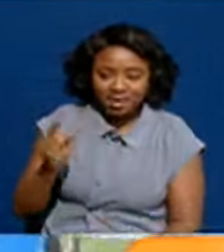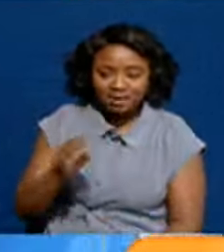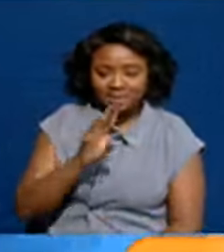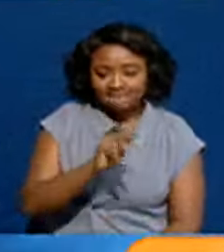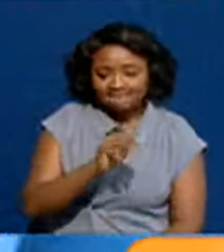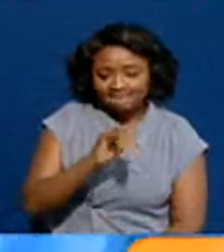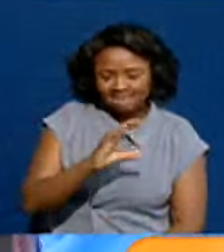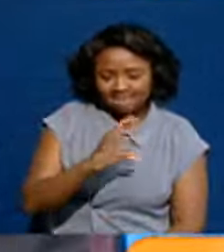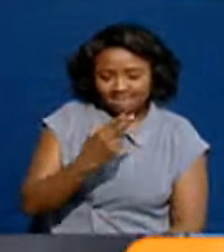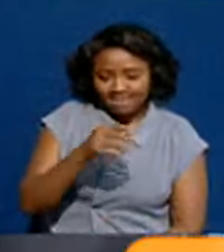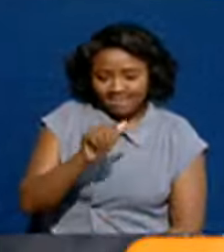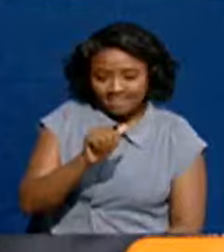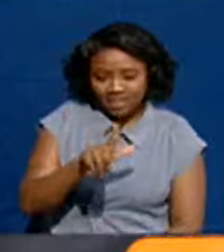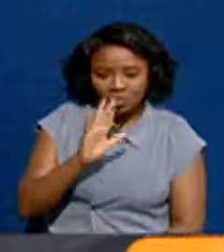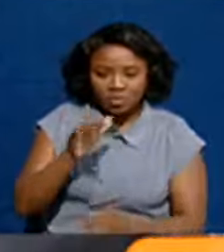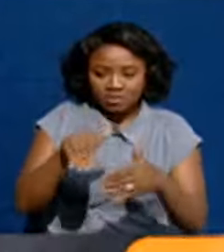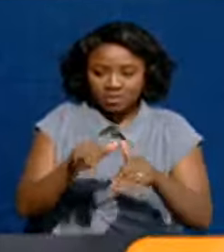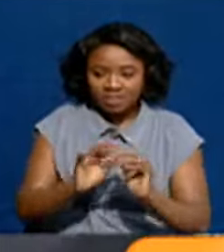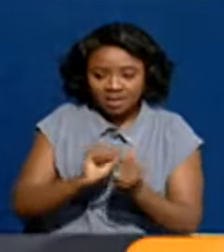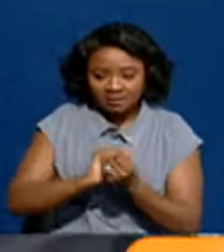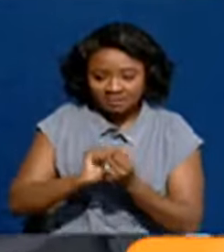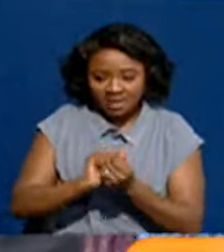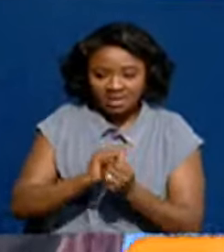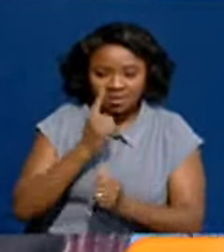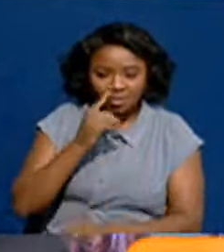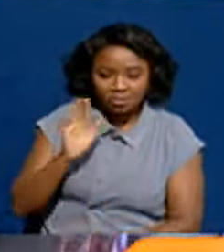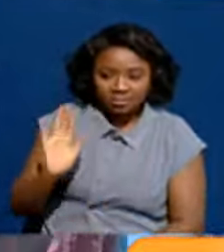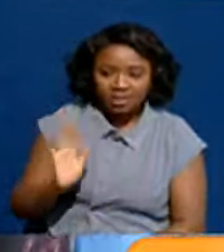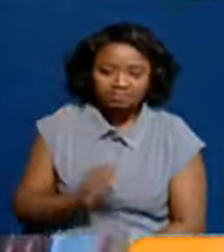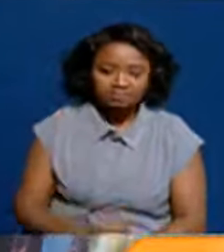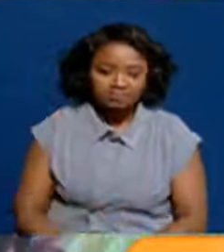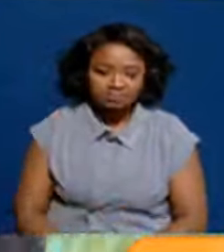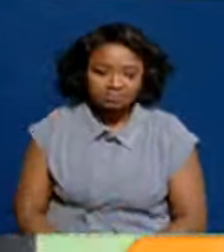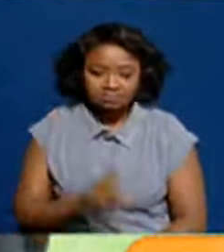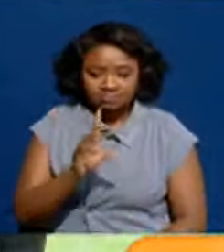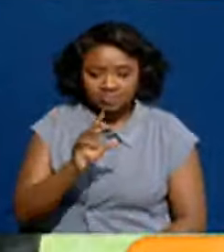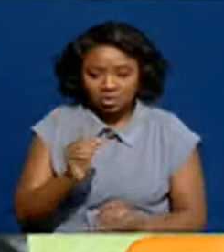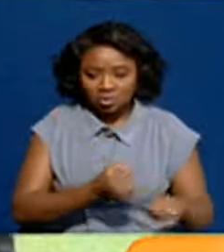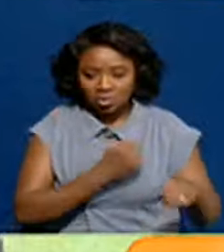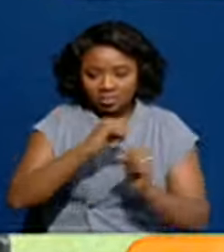laid to rest on Friday in his home in Dala, Kanyada, Katuma in